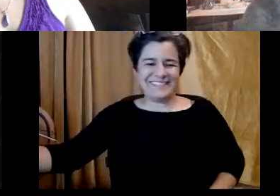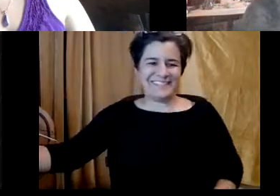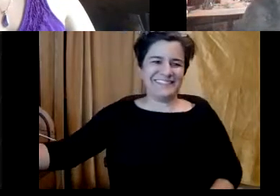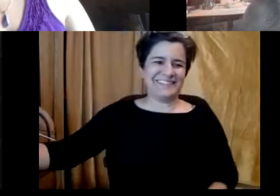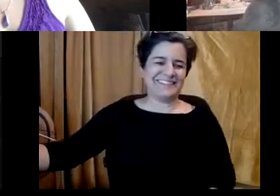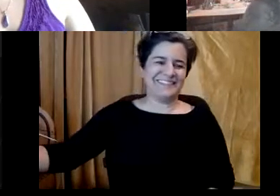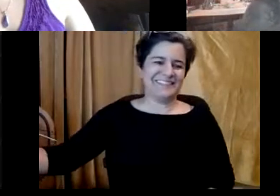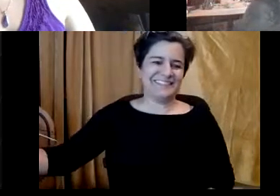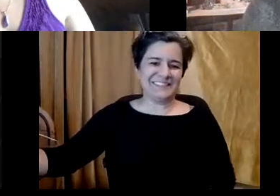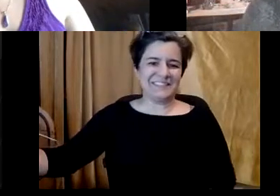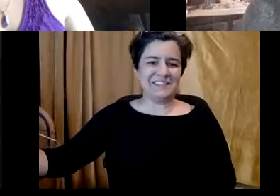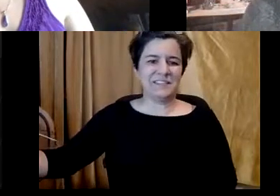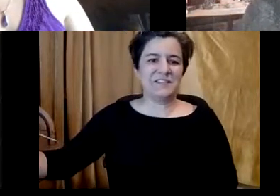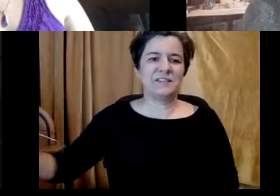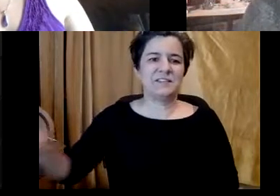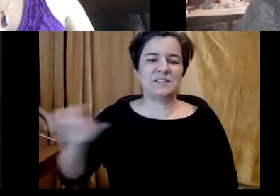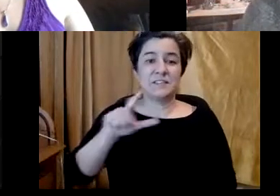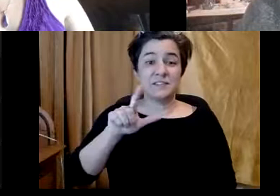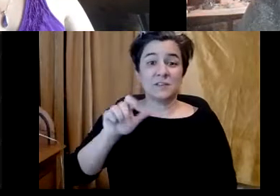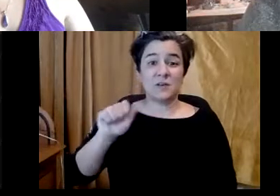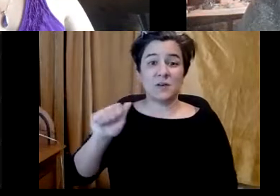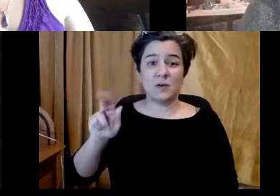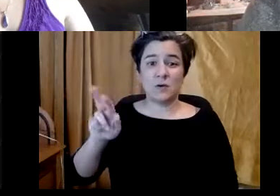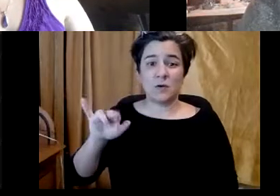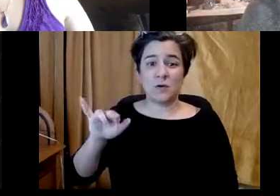All right, Laurie's next. Go ahead, Laurie.